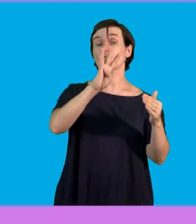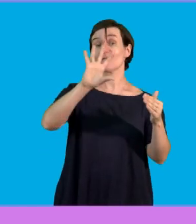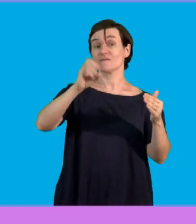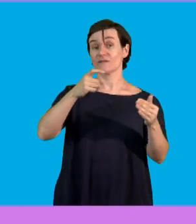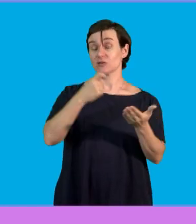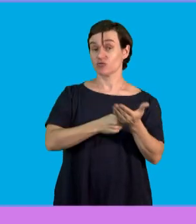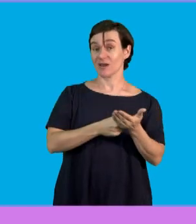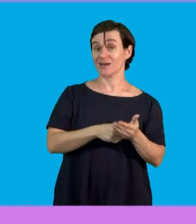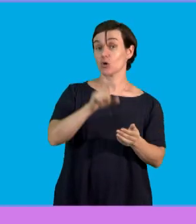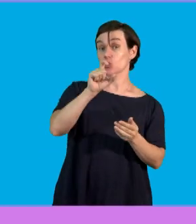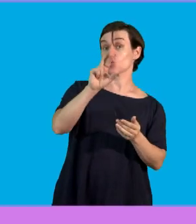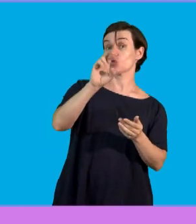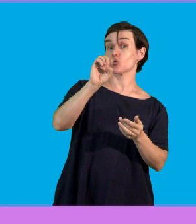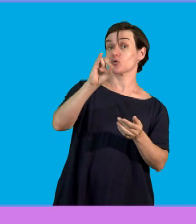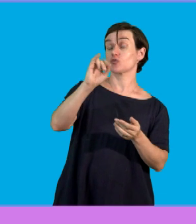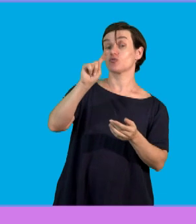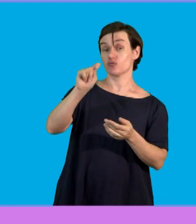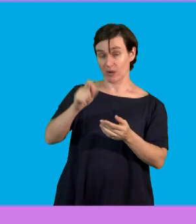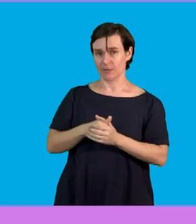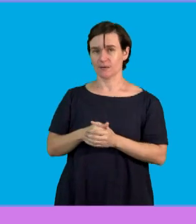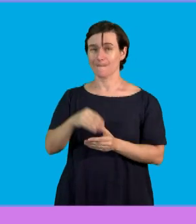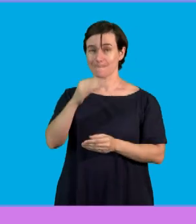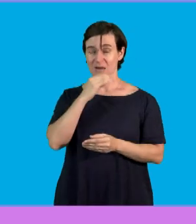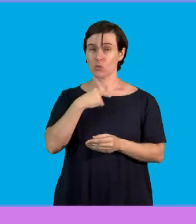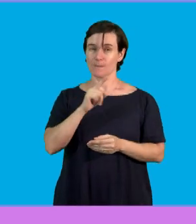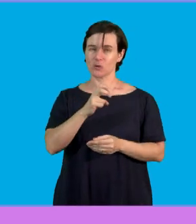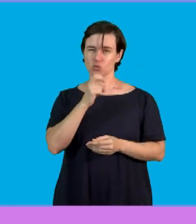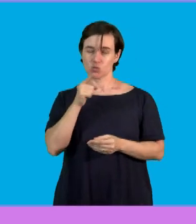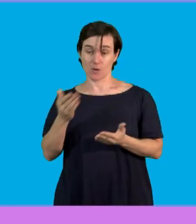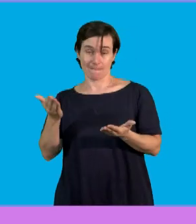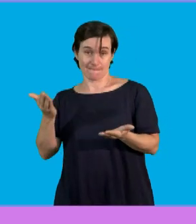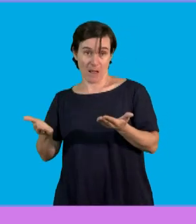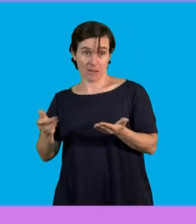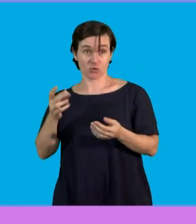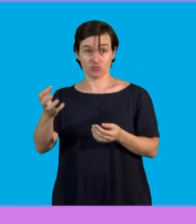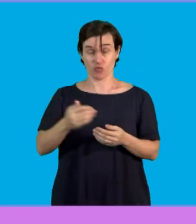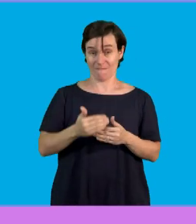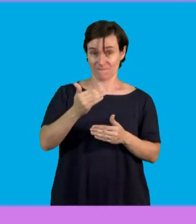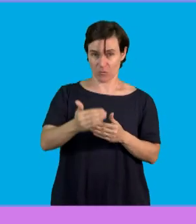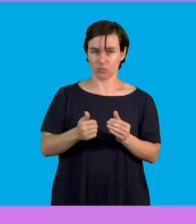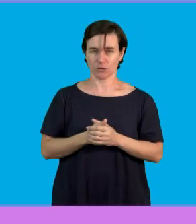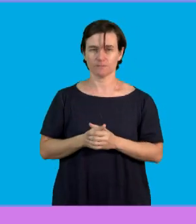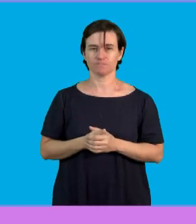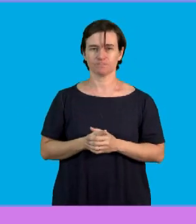2,450. So it means we are going to use the balance brought forward. Looking